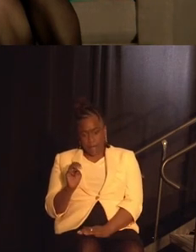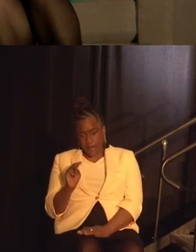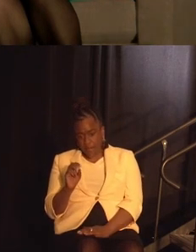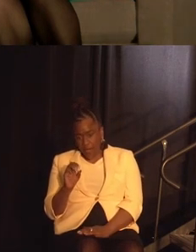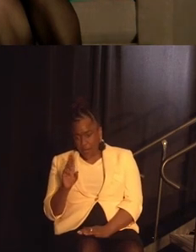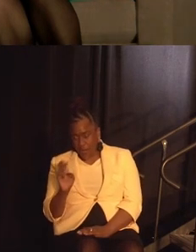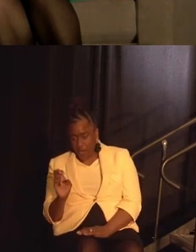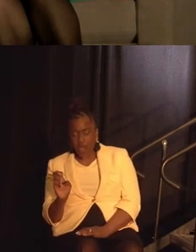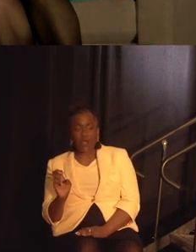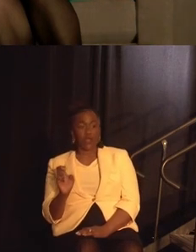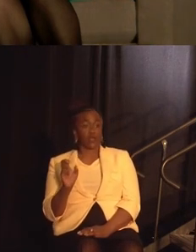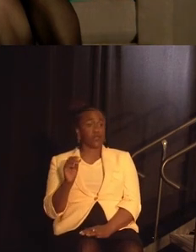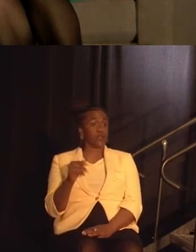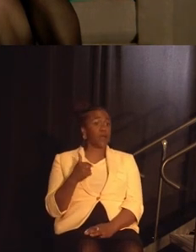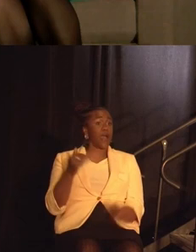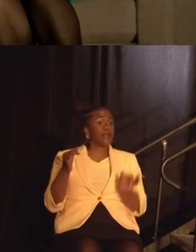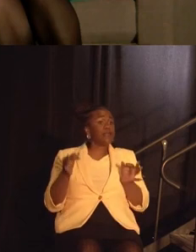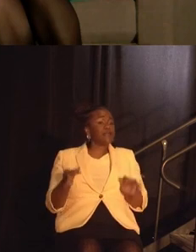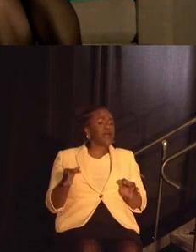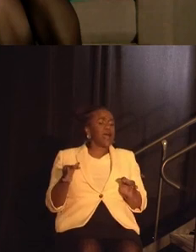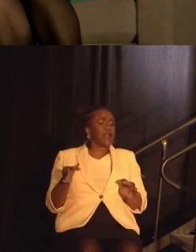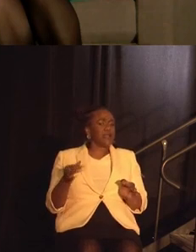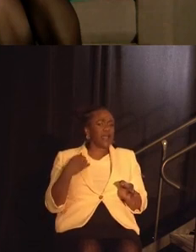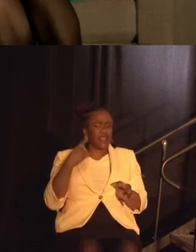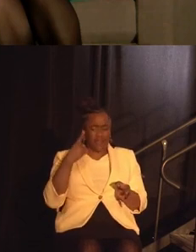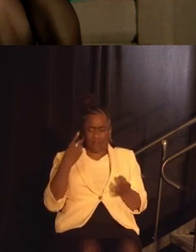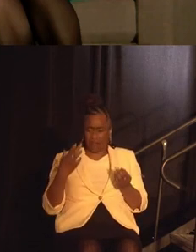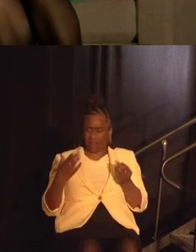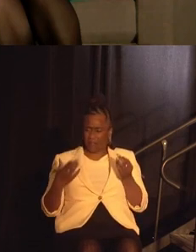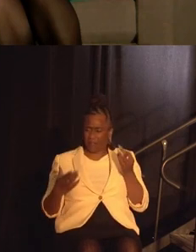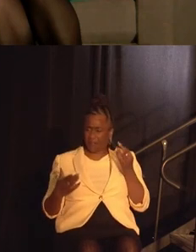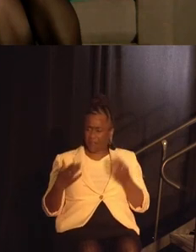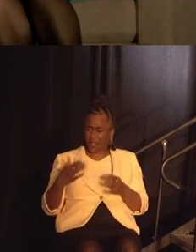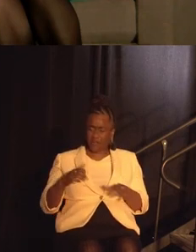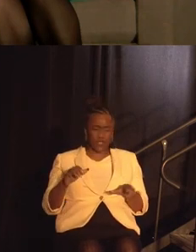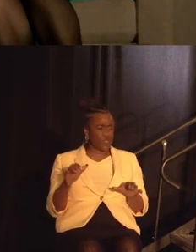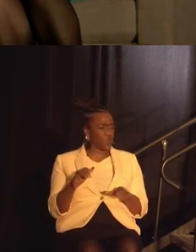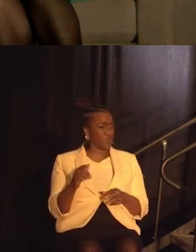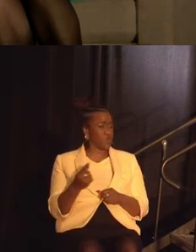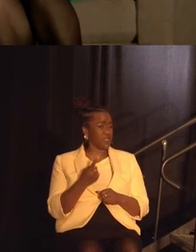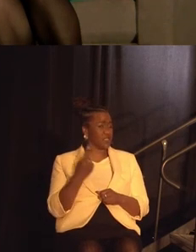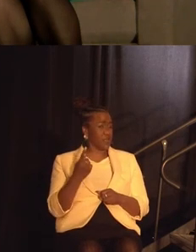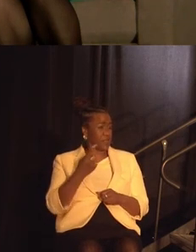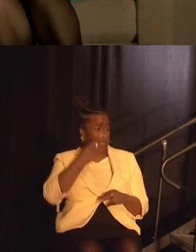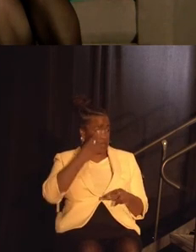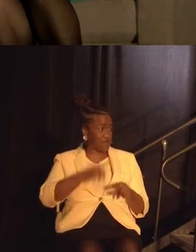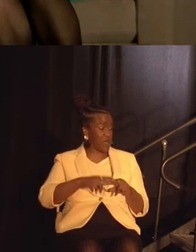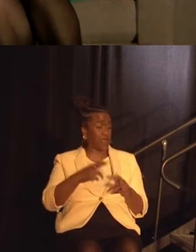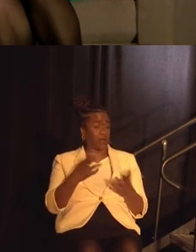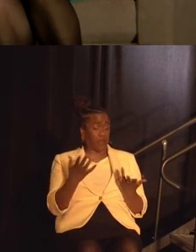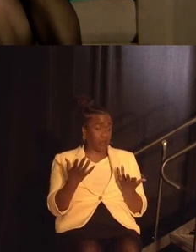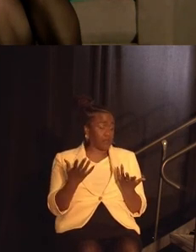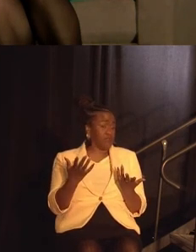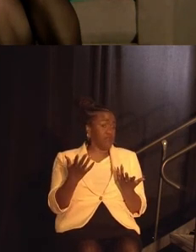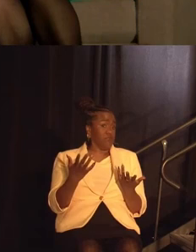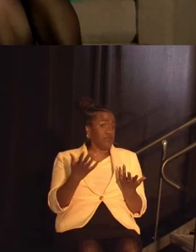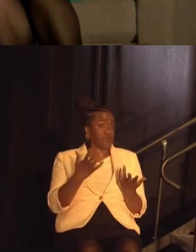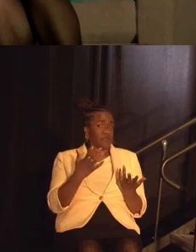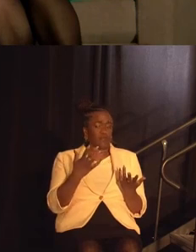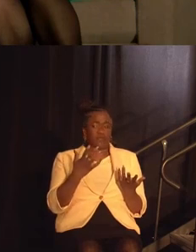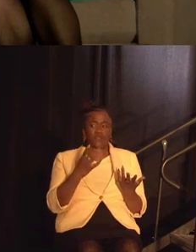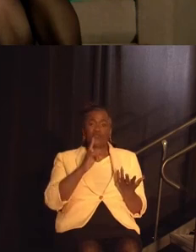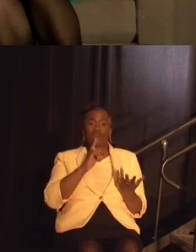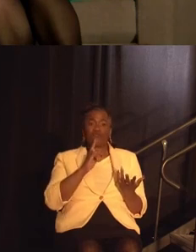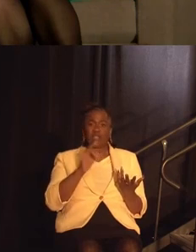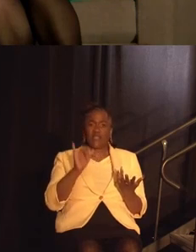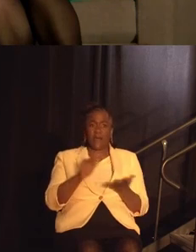long. And I decided to, I think, maybe do something kind of fun, which is like my through line ended